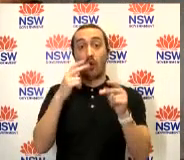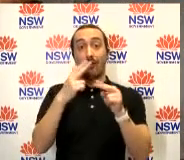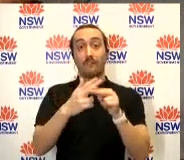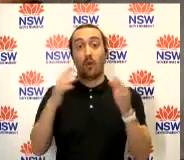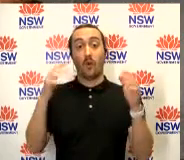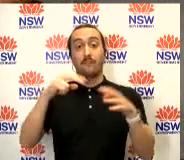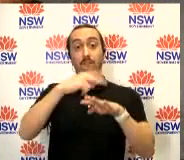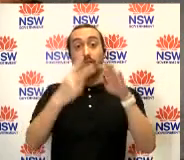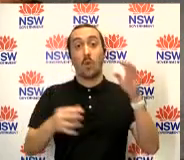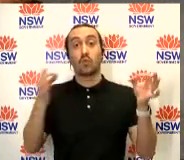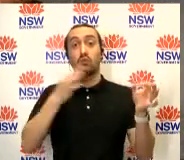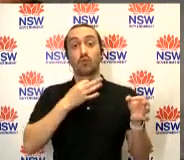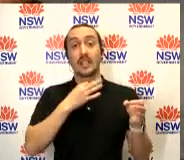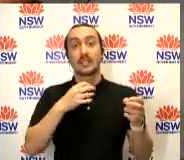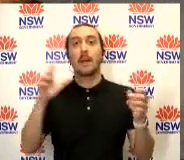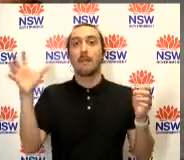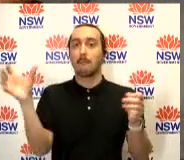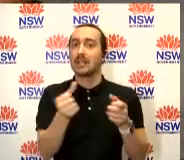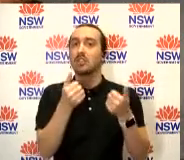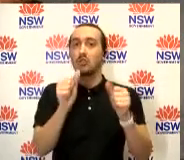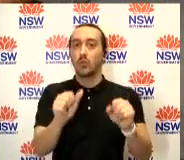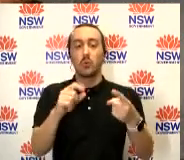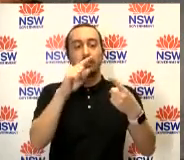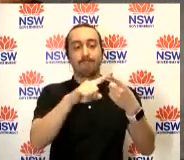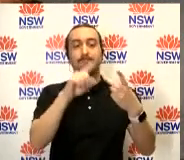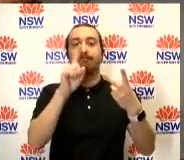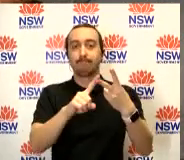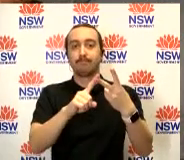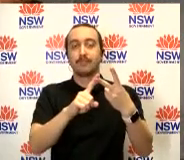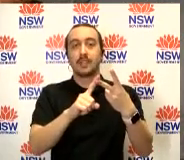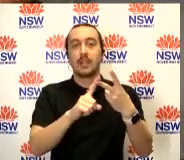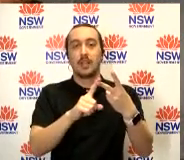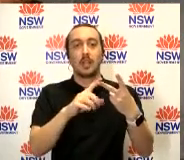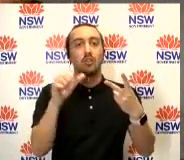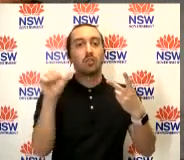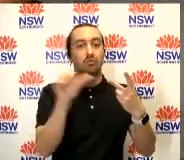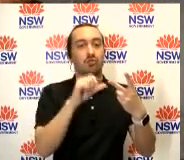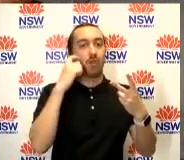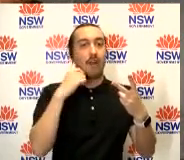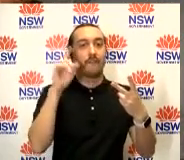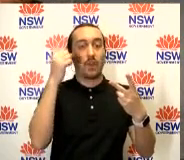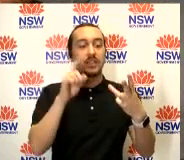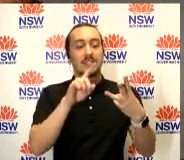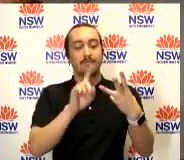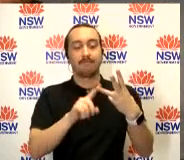a maximum duration for which work can be performed whilst wearing a harness as a full arrest system?